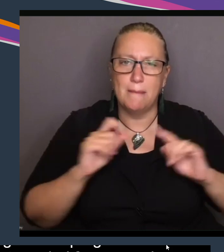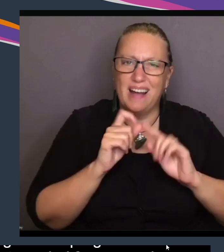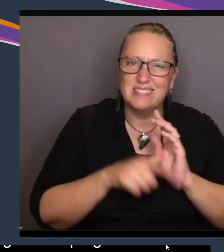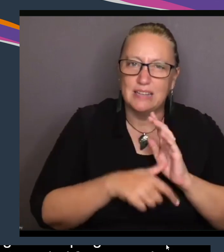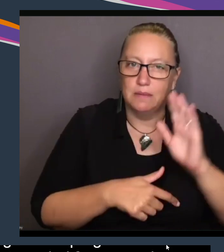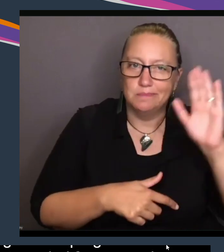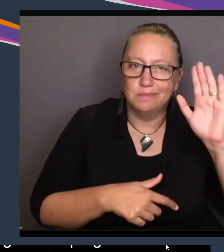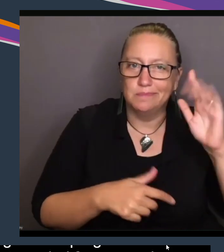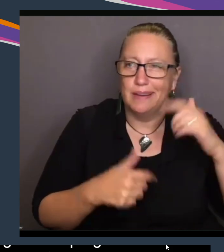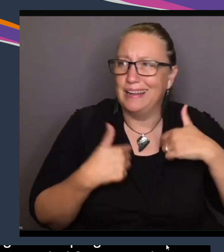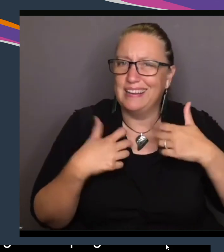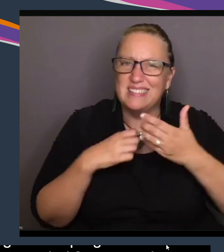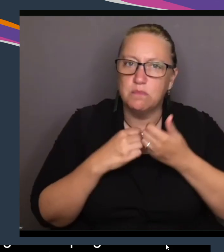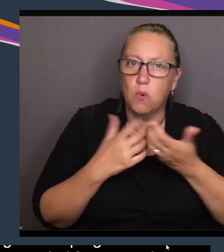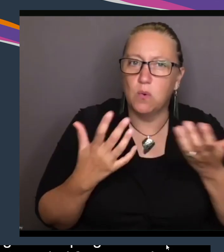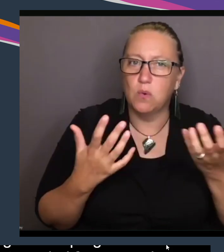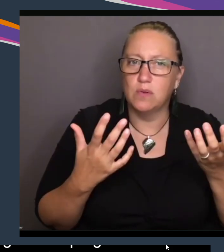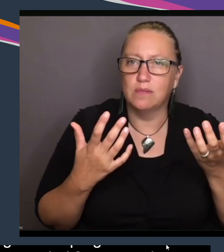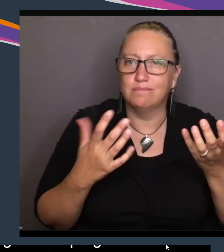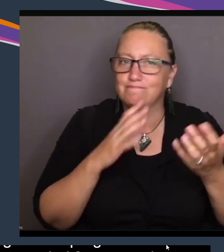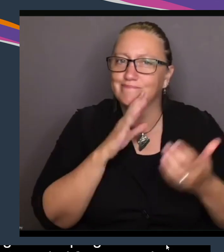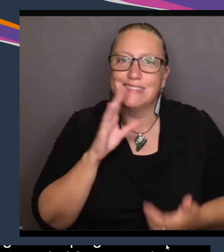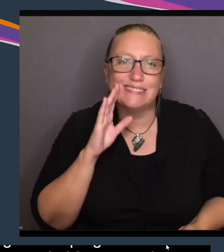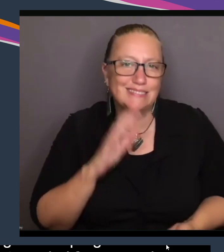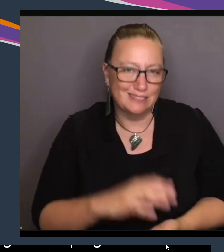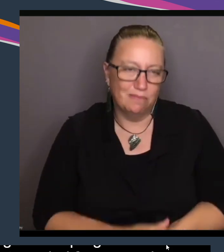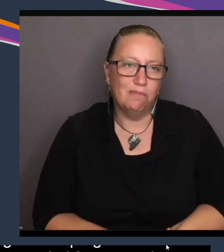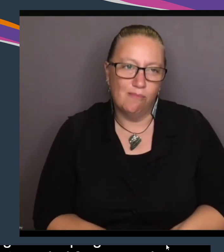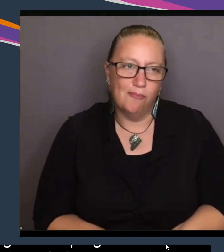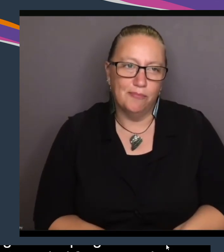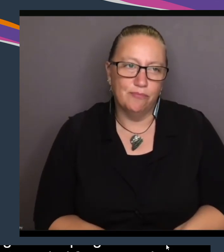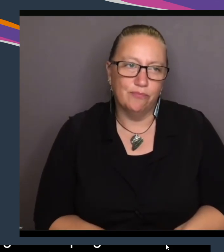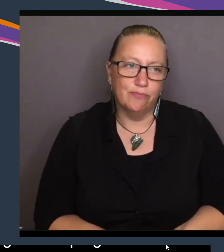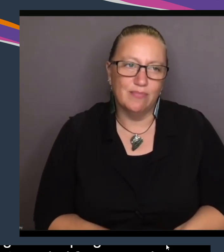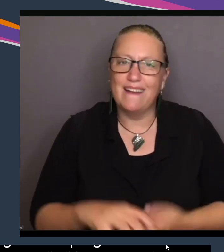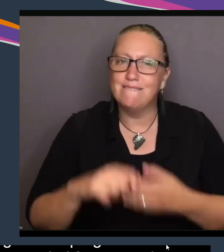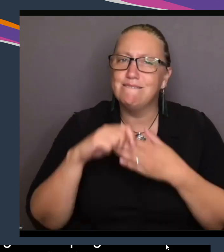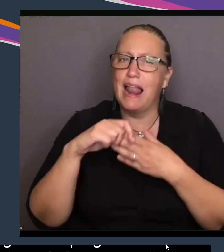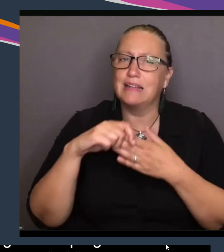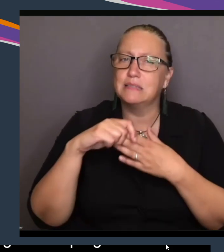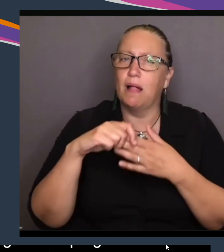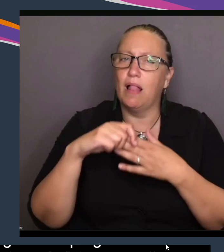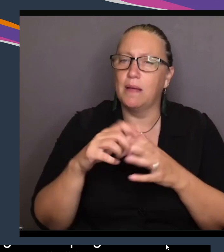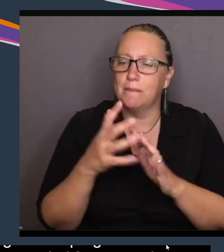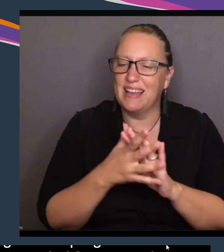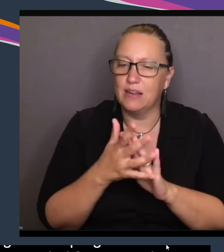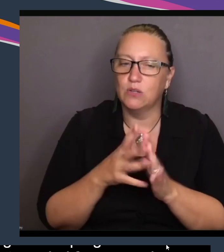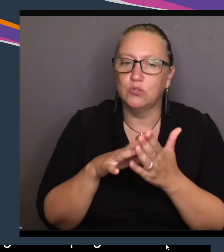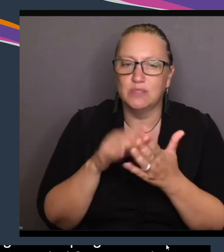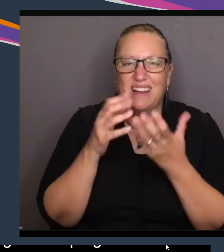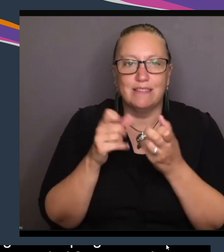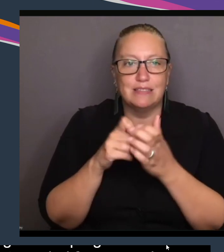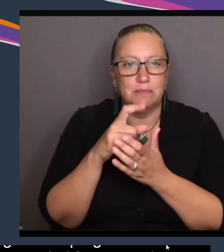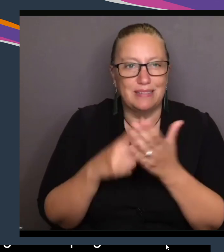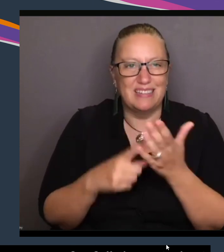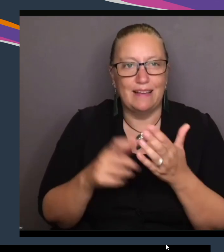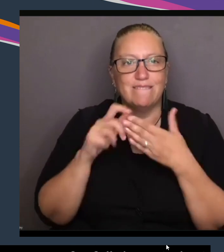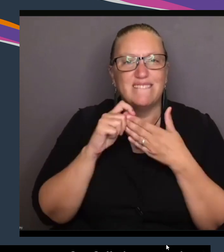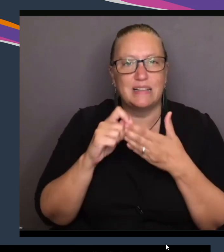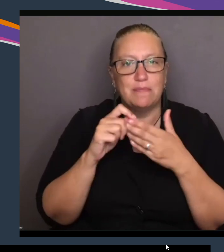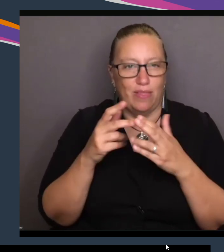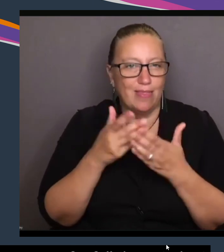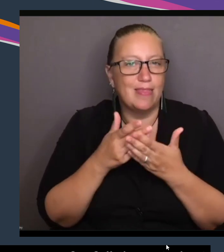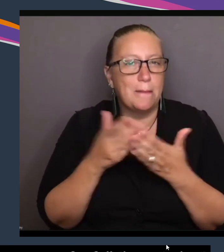out. And flexible in the way that students with disability need. overcoming